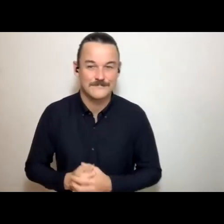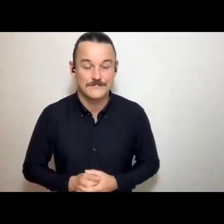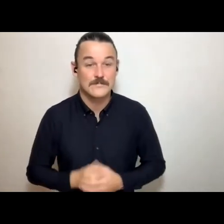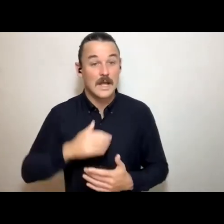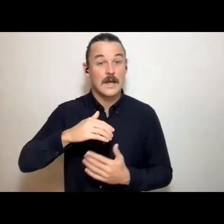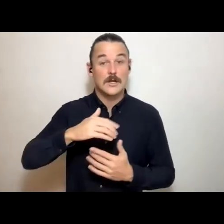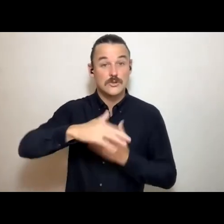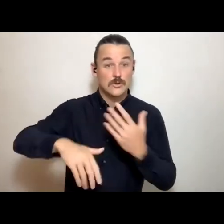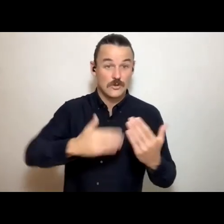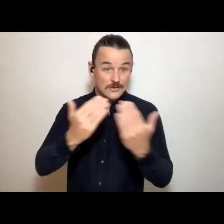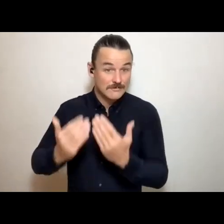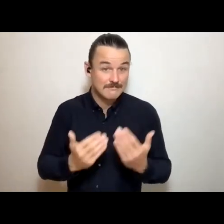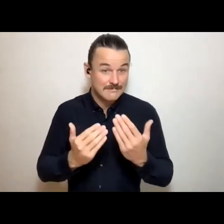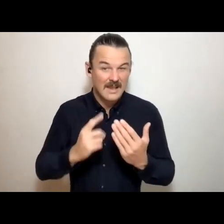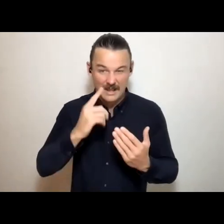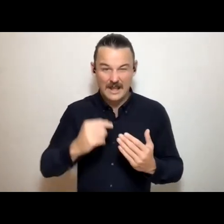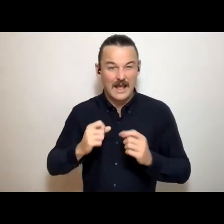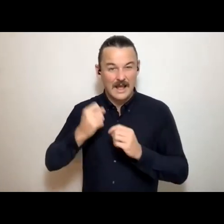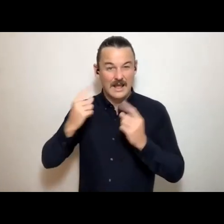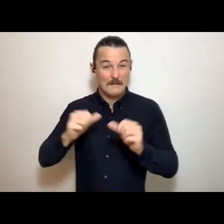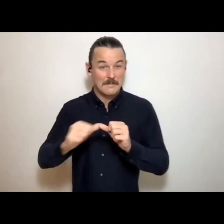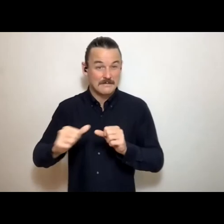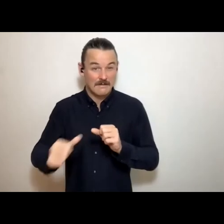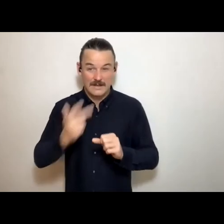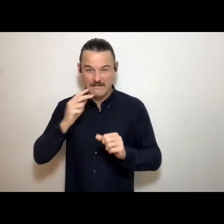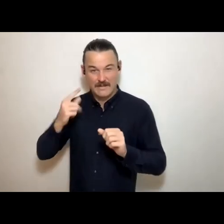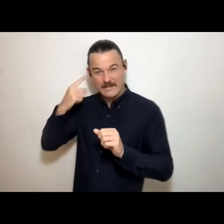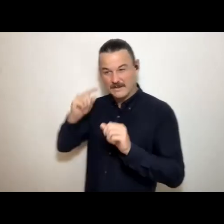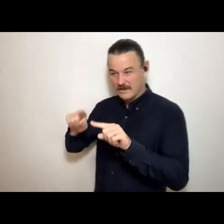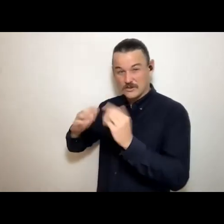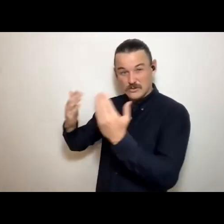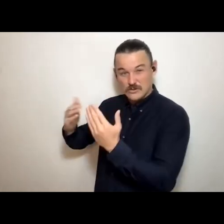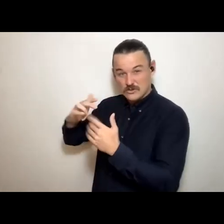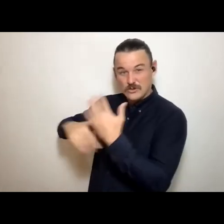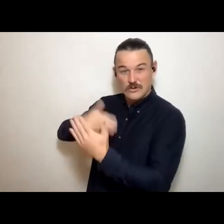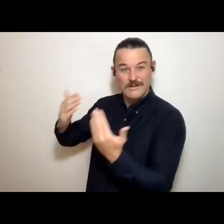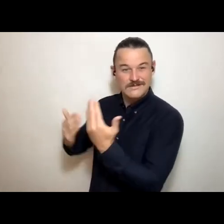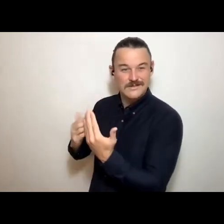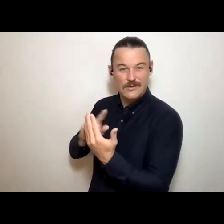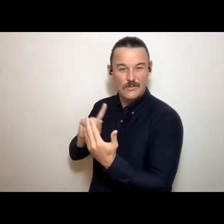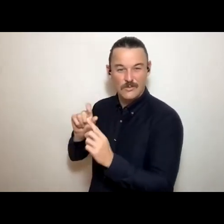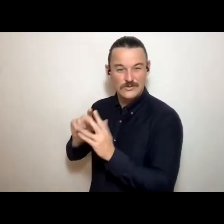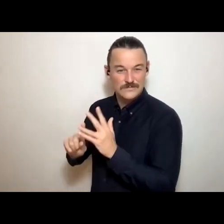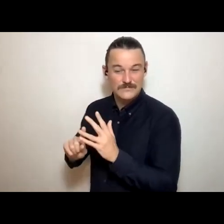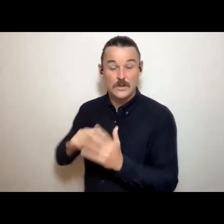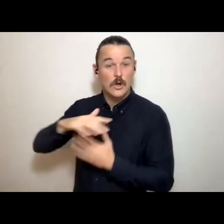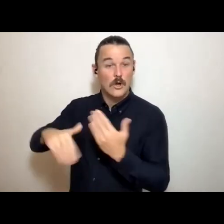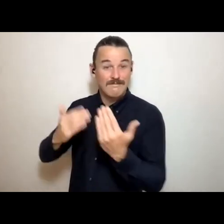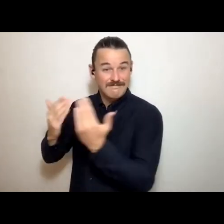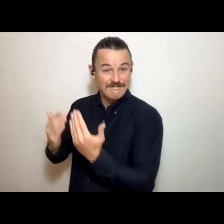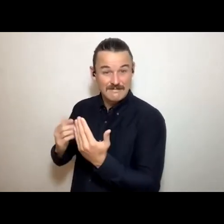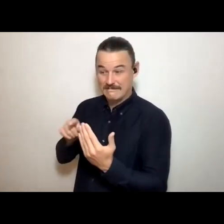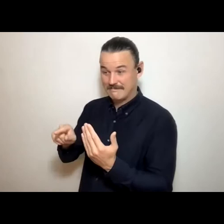be understood with a bit more clarity by looking at what it does. Peter Berger tells us that sociology lets us see the general